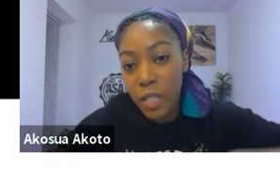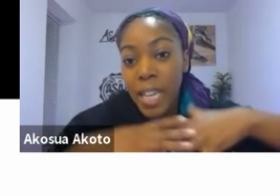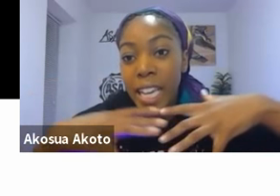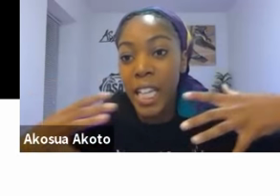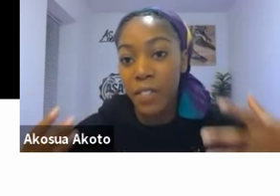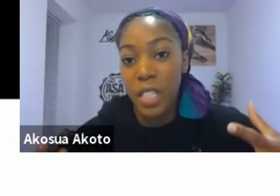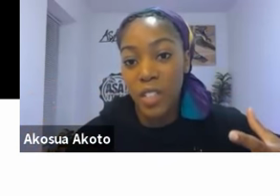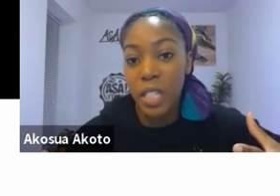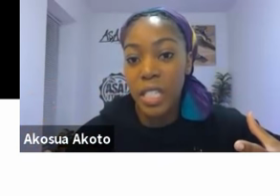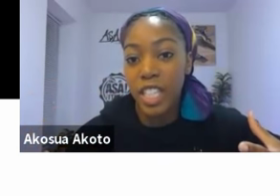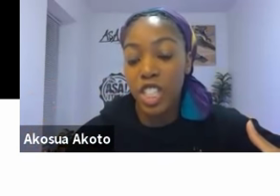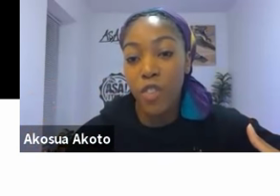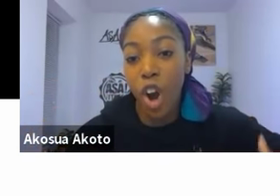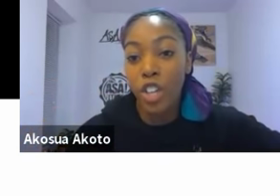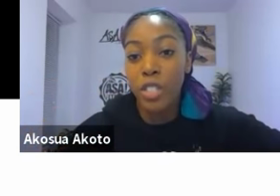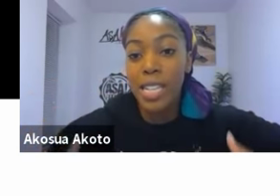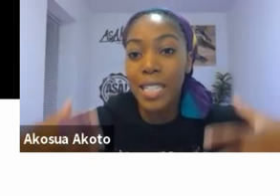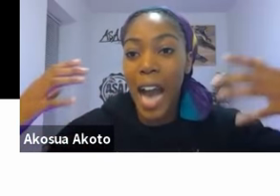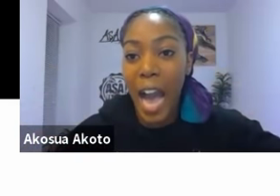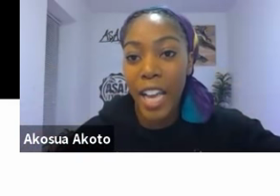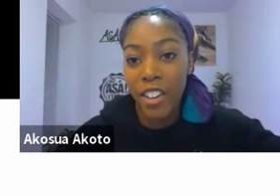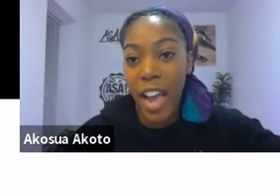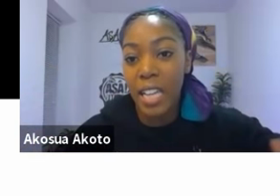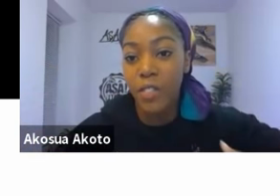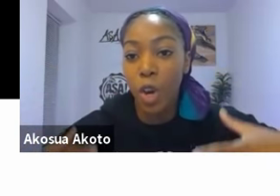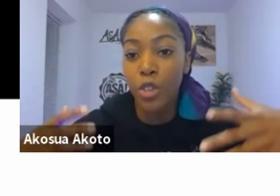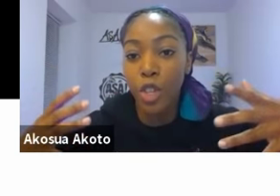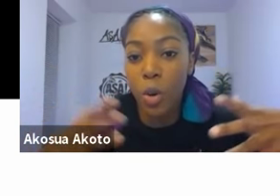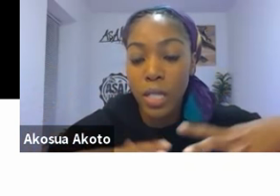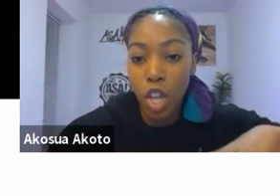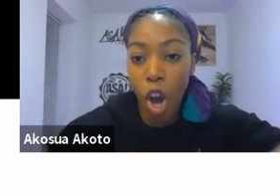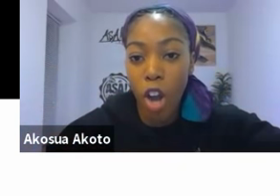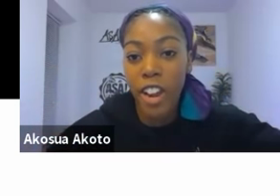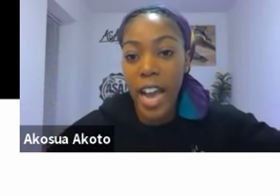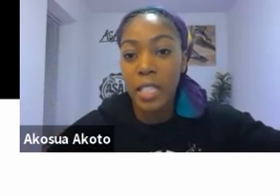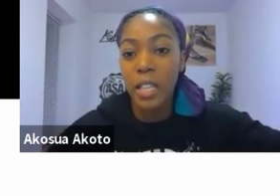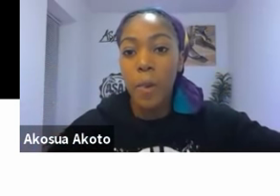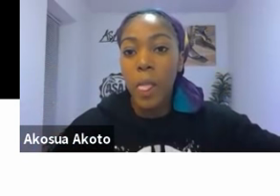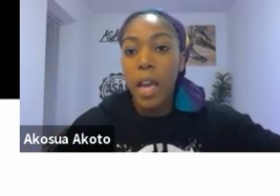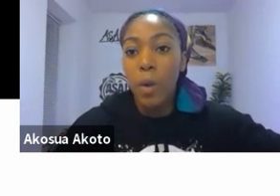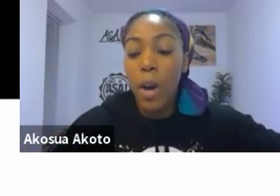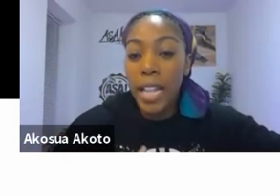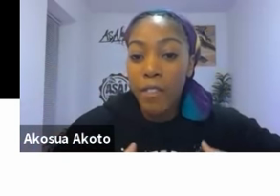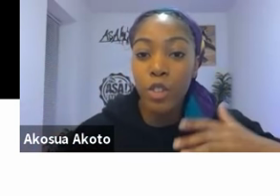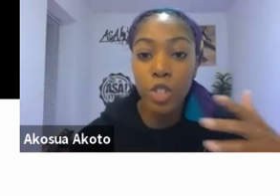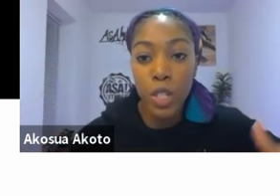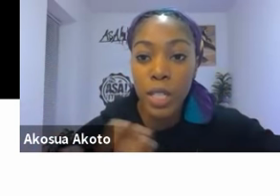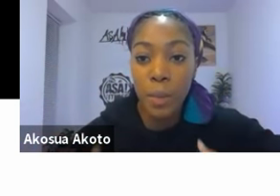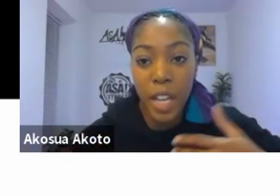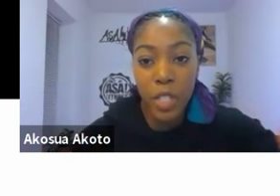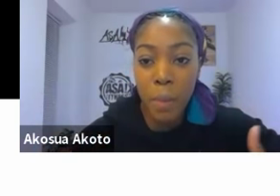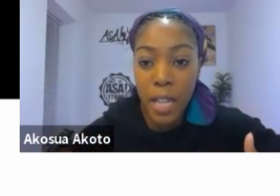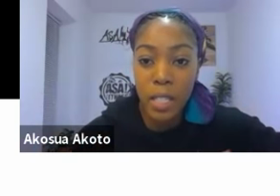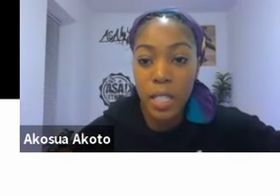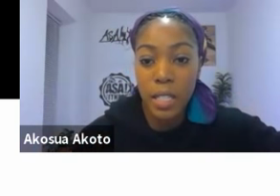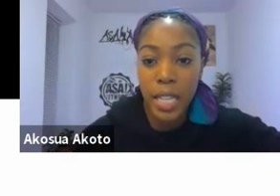society, this beginning of this civilization, if all you see is high grass, if all you know is tall grass, whatever you do is gonna be